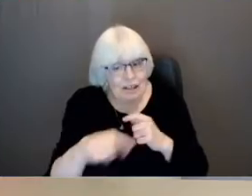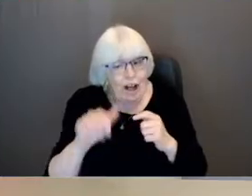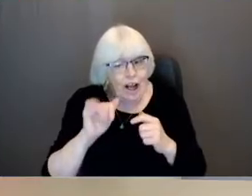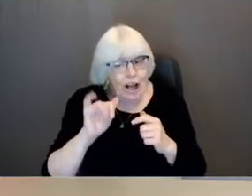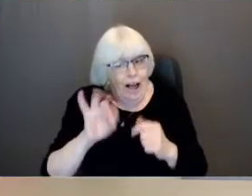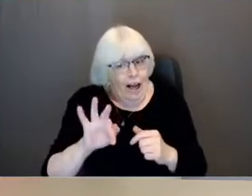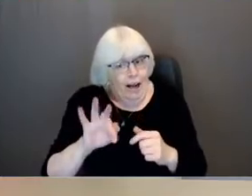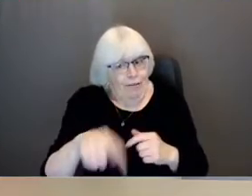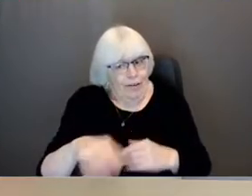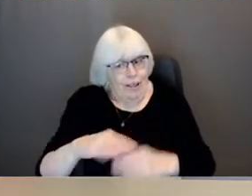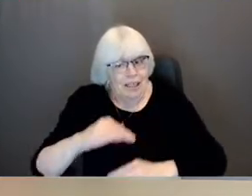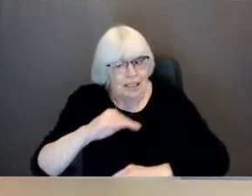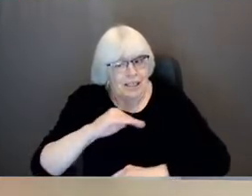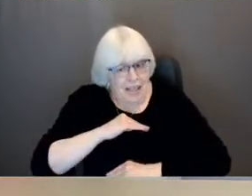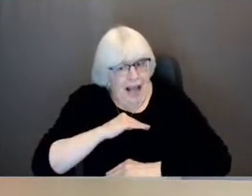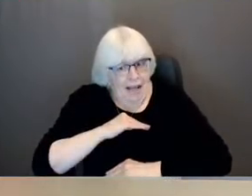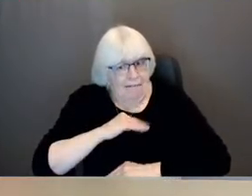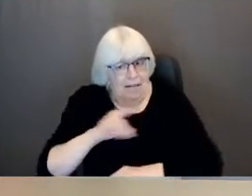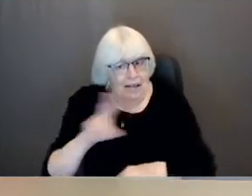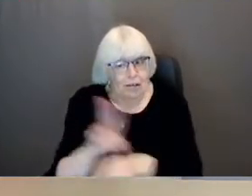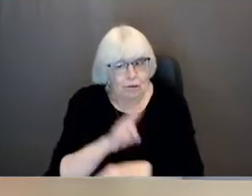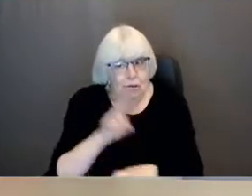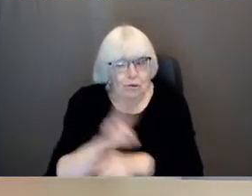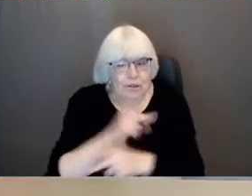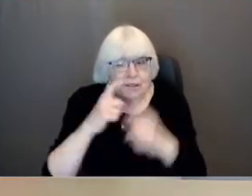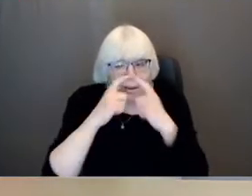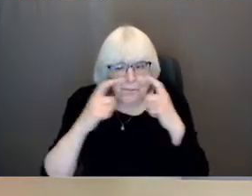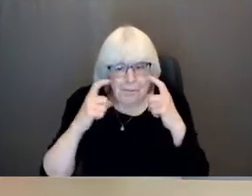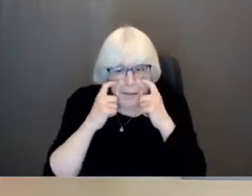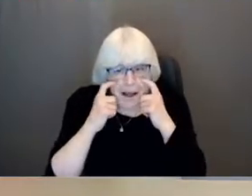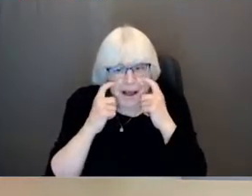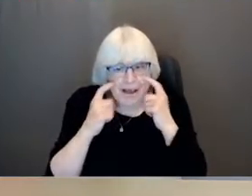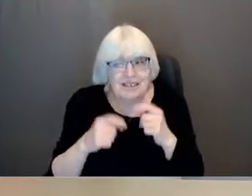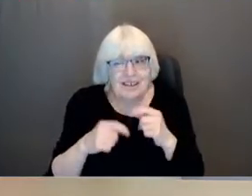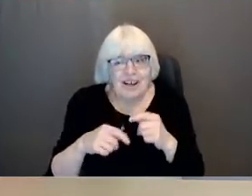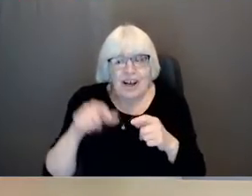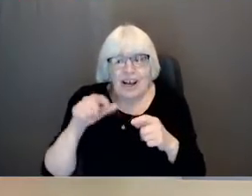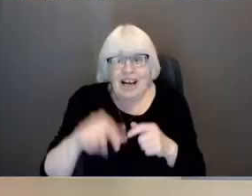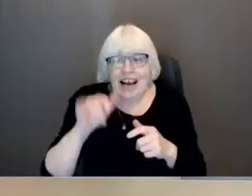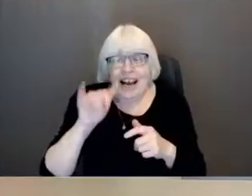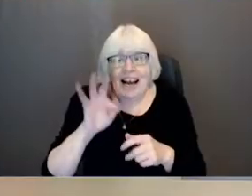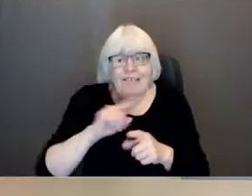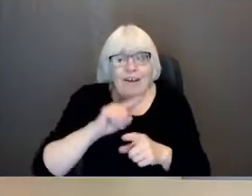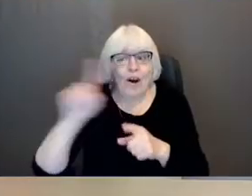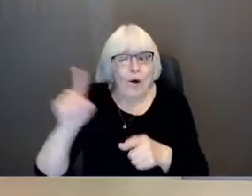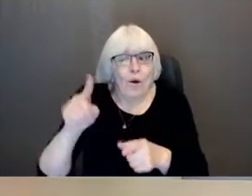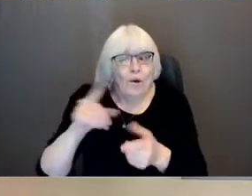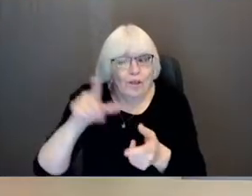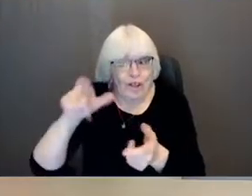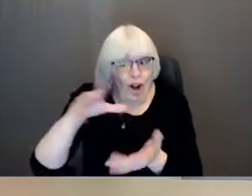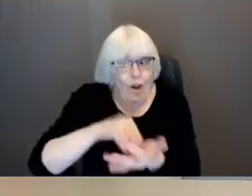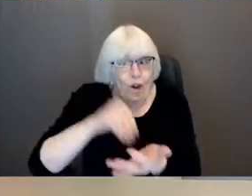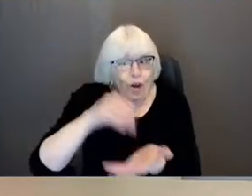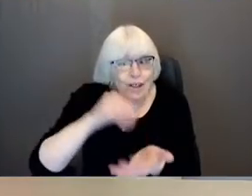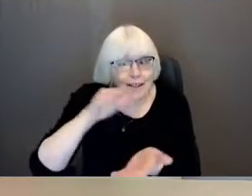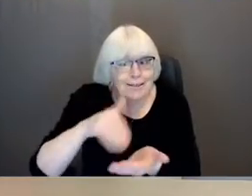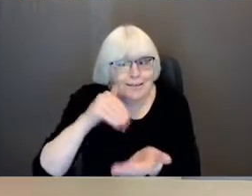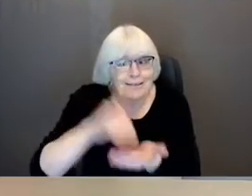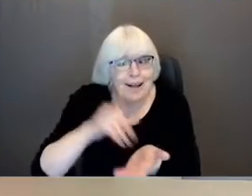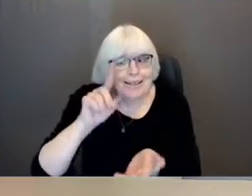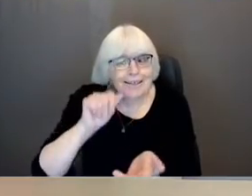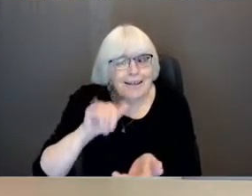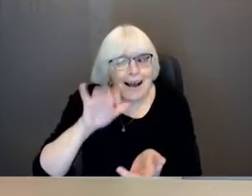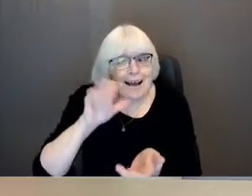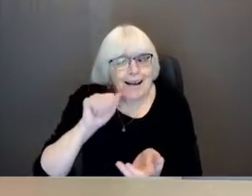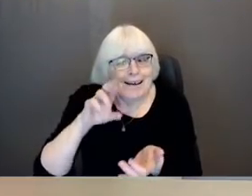be children who may be in school where there are exemptions already for them not